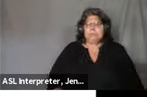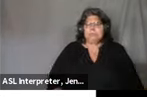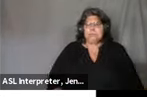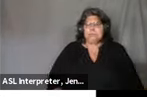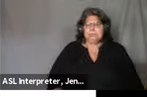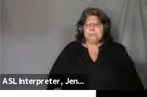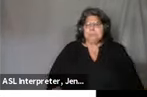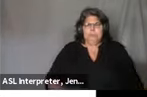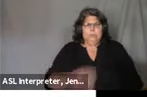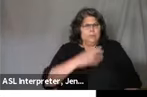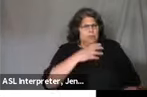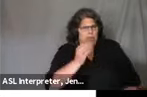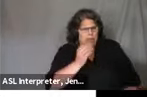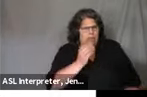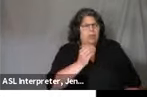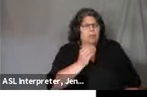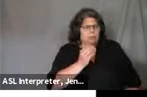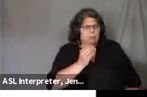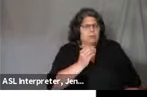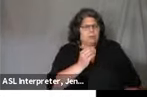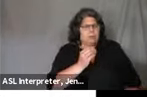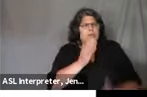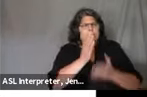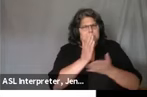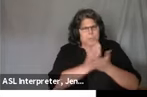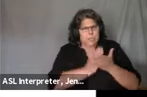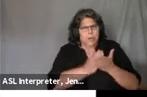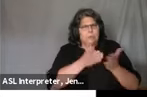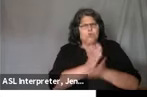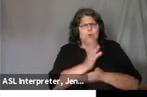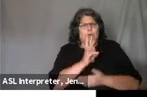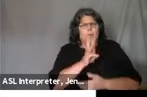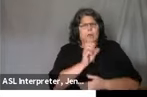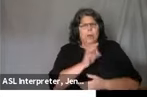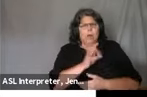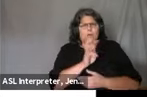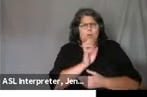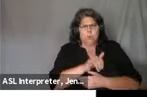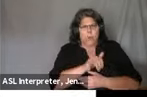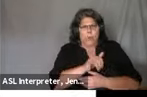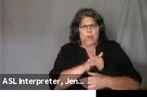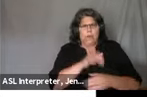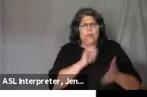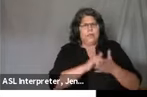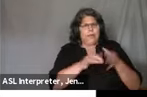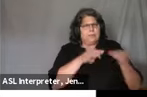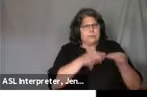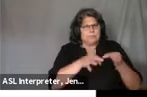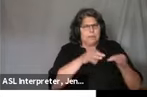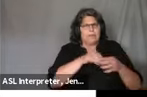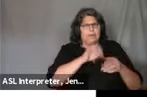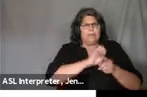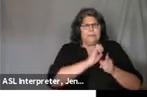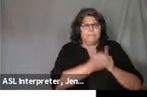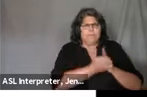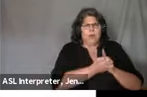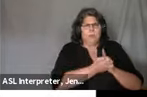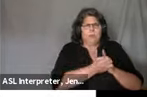And there would be some right-of-way take, and that is detailed in the environmental document.